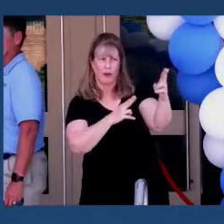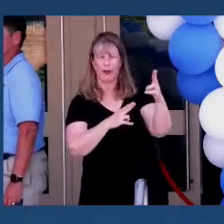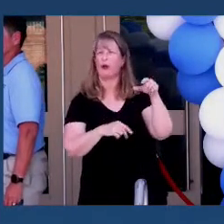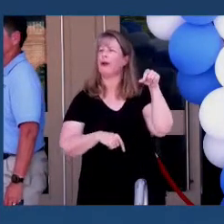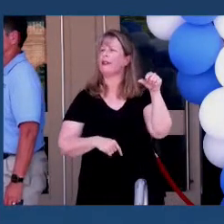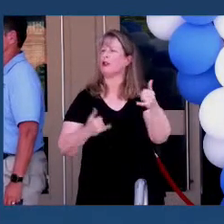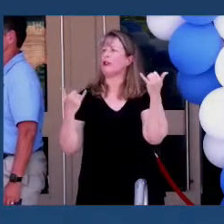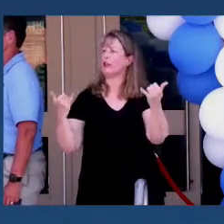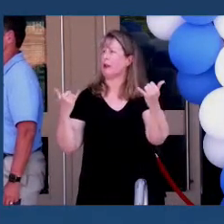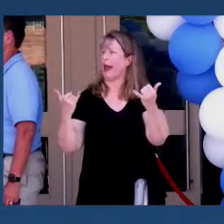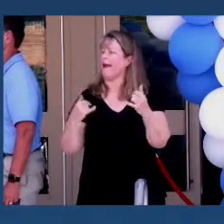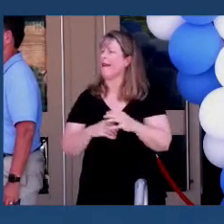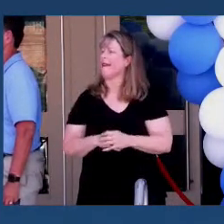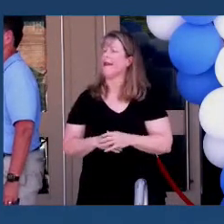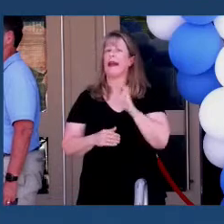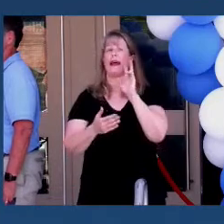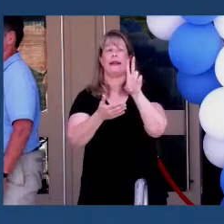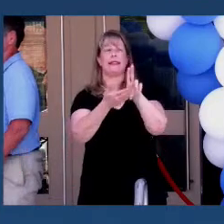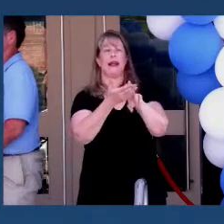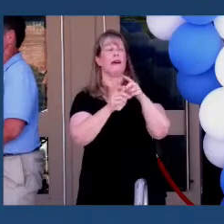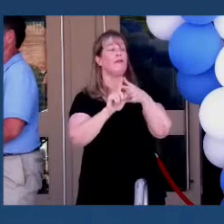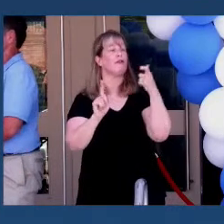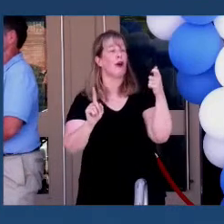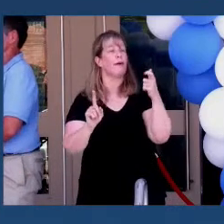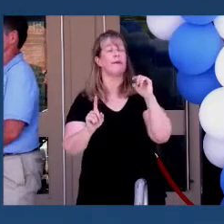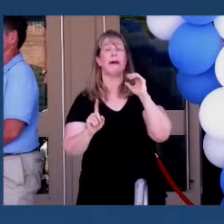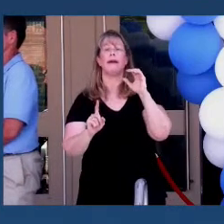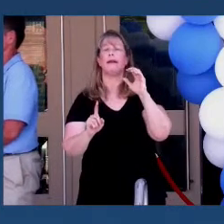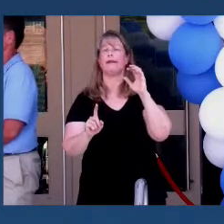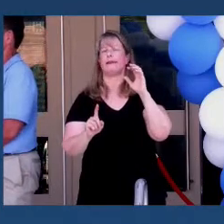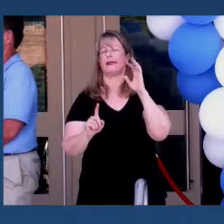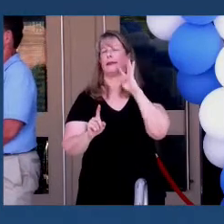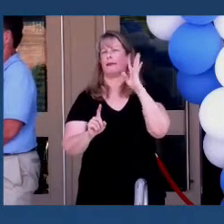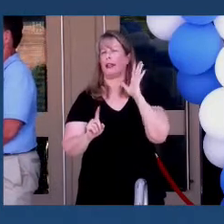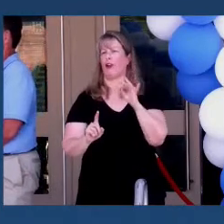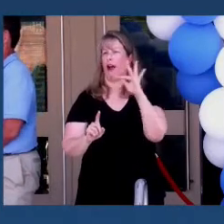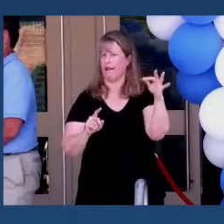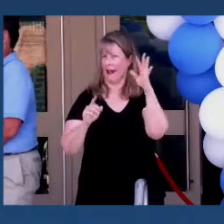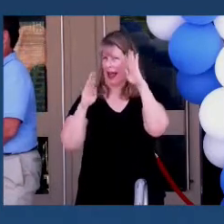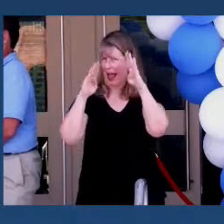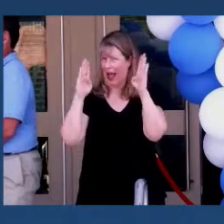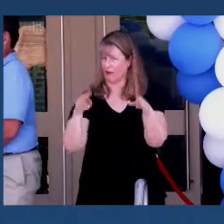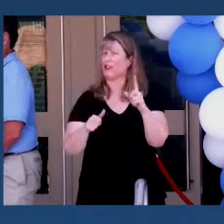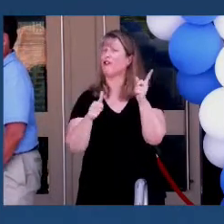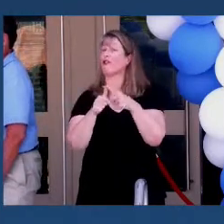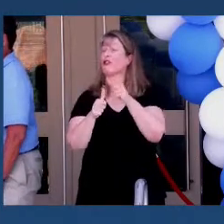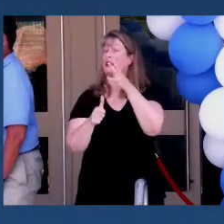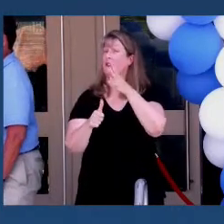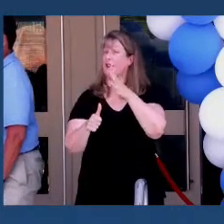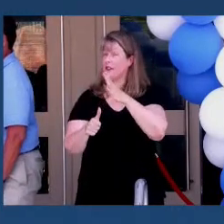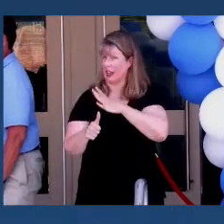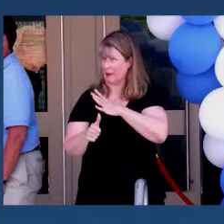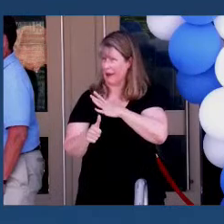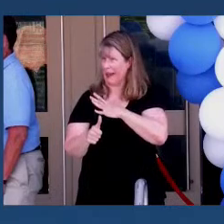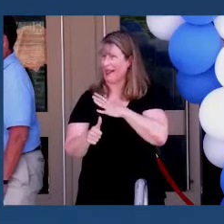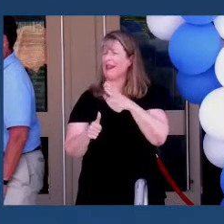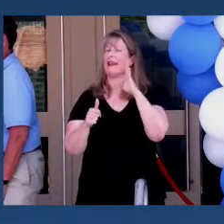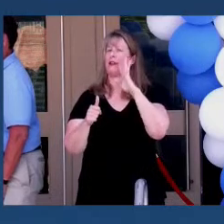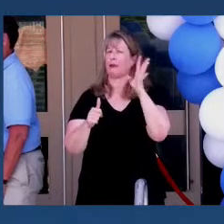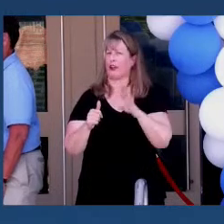particular day, and it's signed by our Speaker of the House, the first female Speaker of the House, Valerie